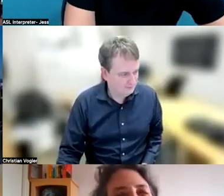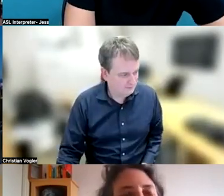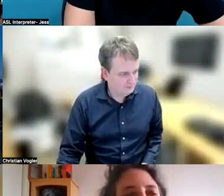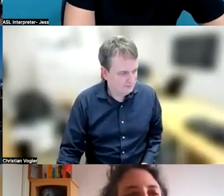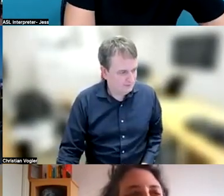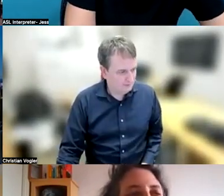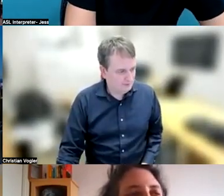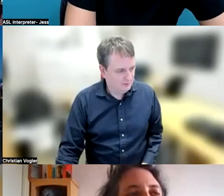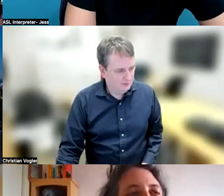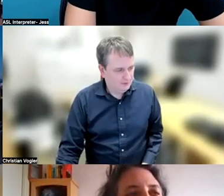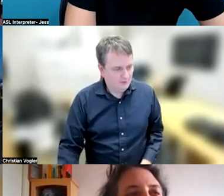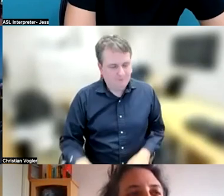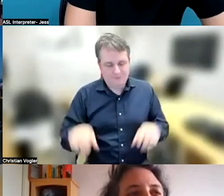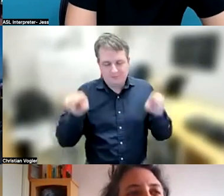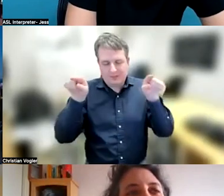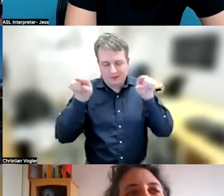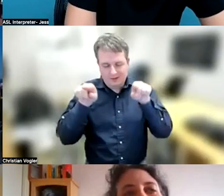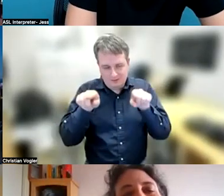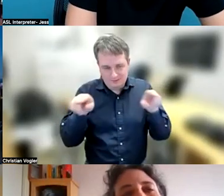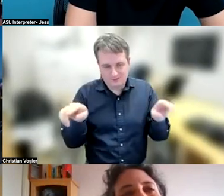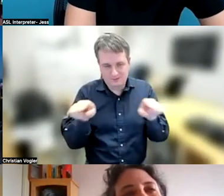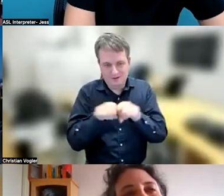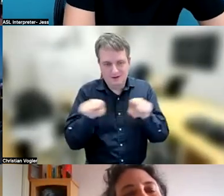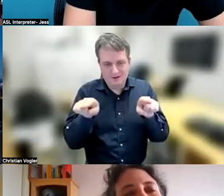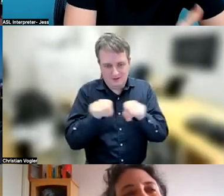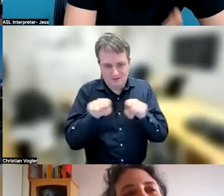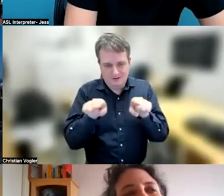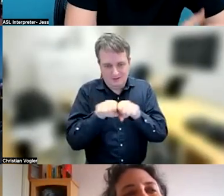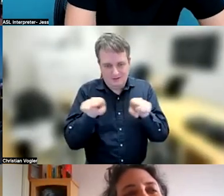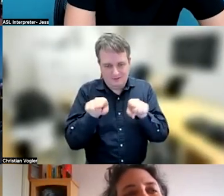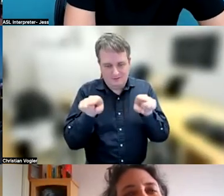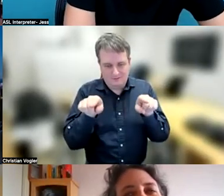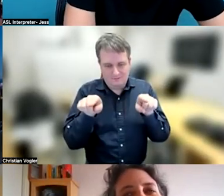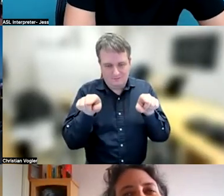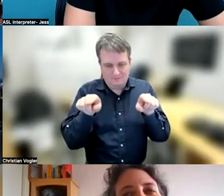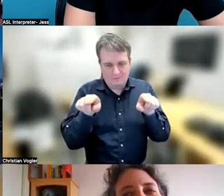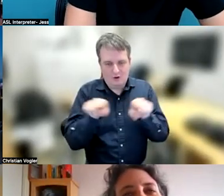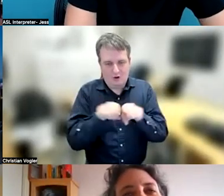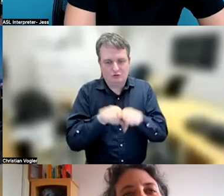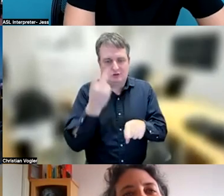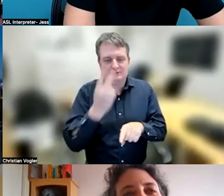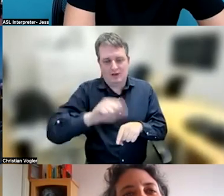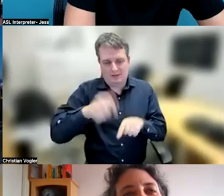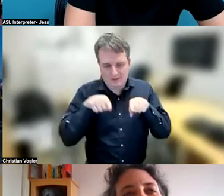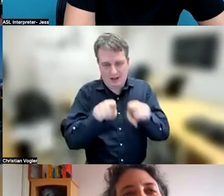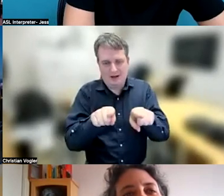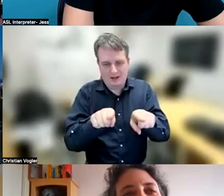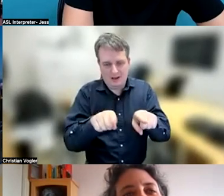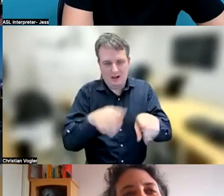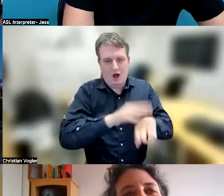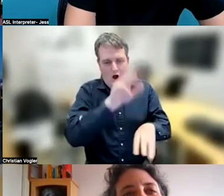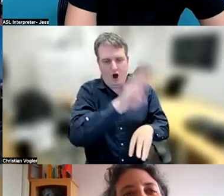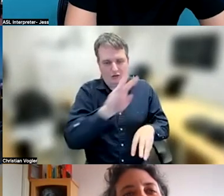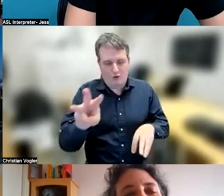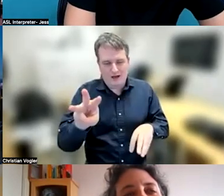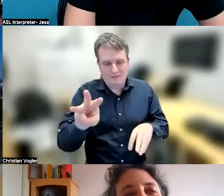companies are refusing to understand and accept why it needs to be adjusted because, of course, of the monetary benefits for them to use automated captions. The other thing that